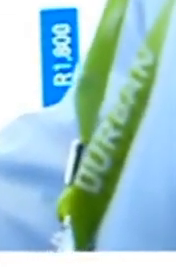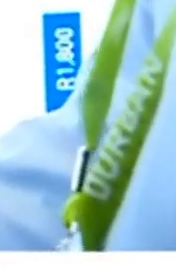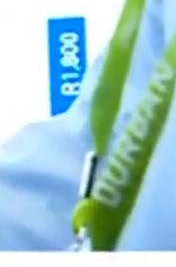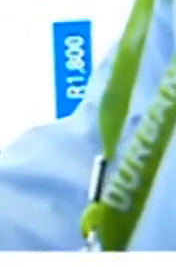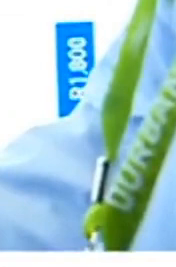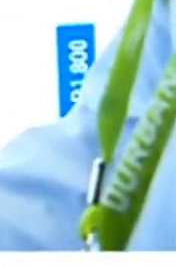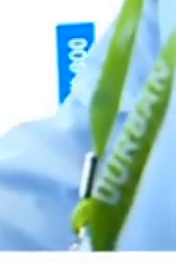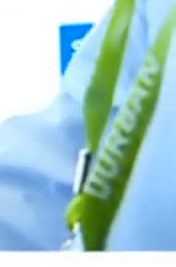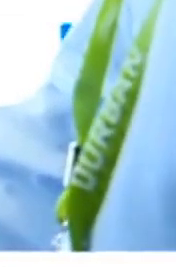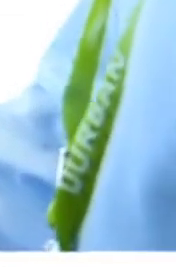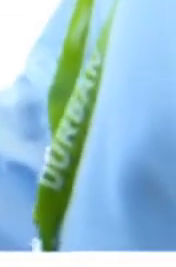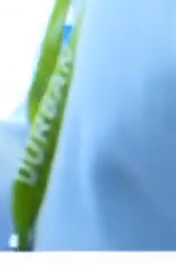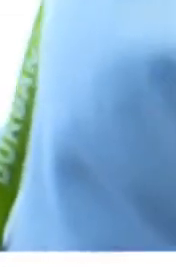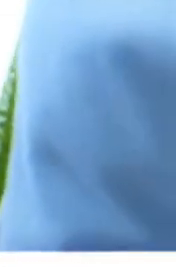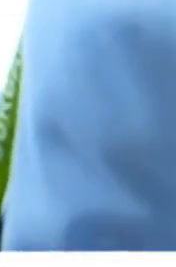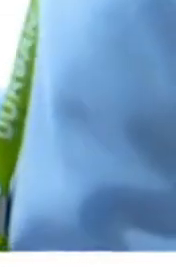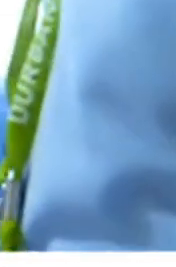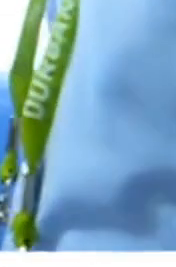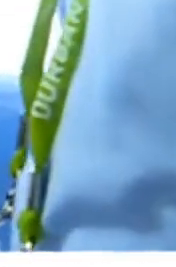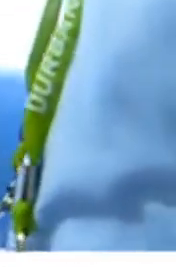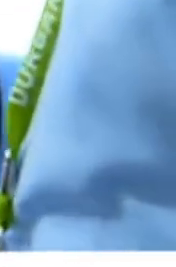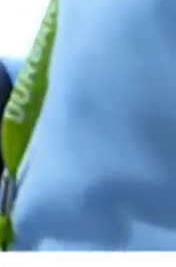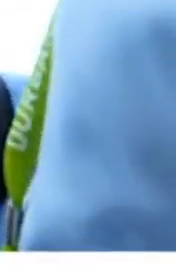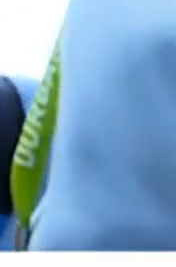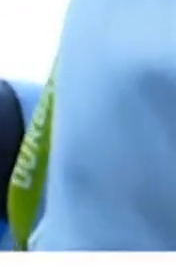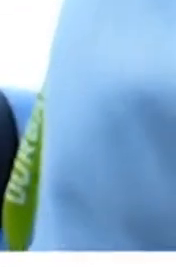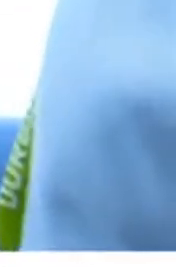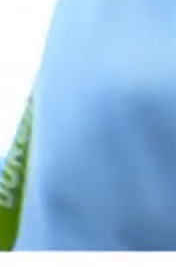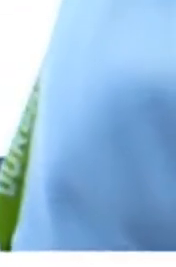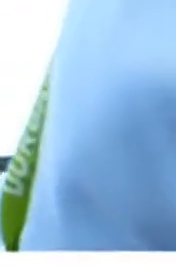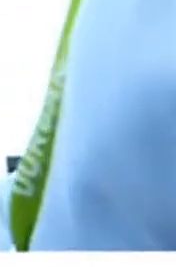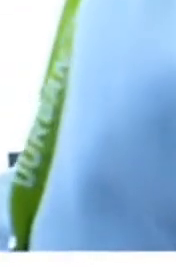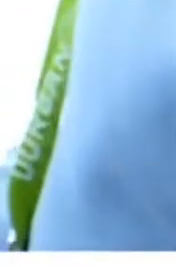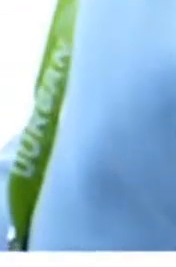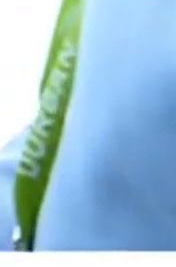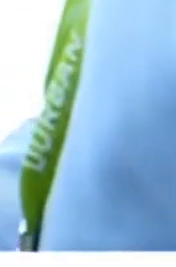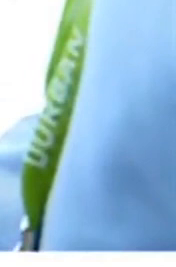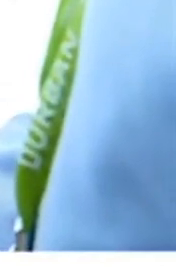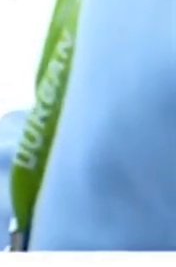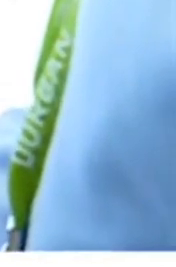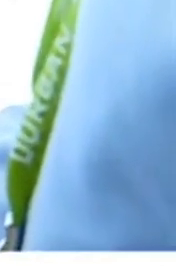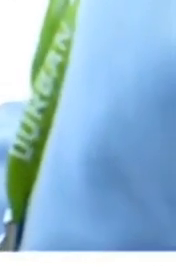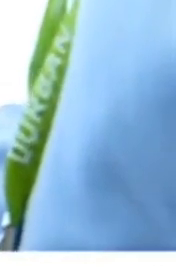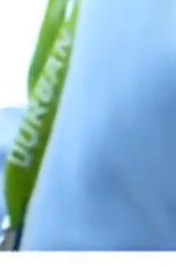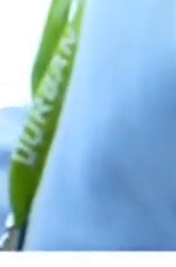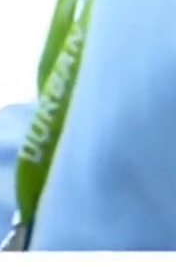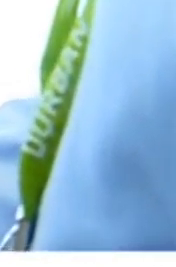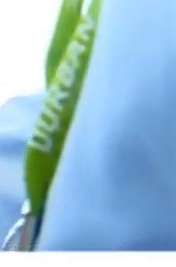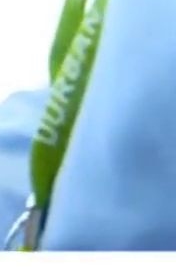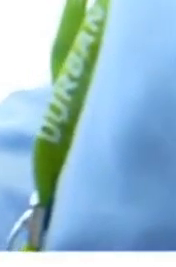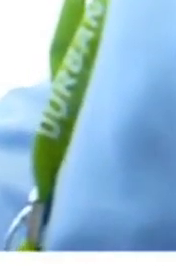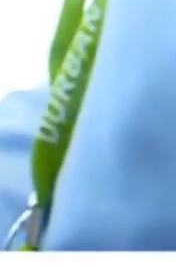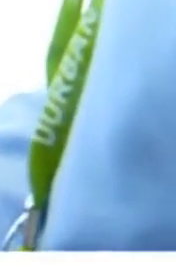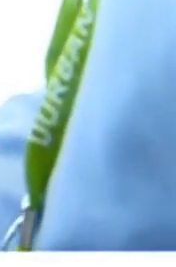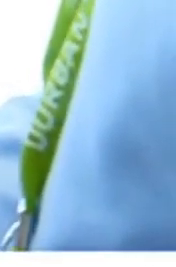at Durban. You are the reason all these people are here, yes. Everybody here to Durban. We've brought the